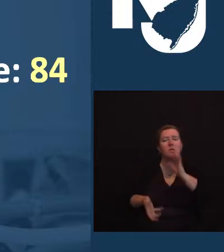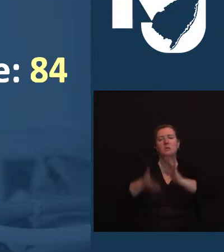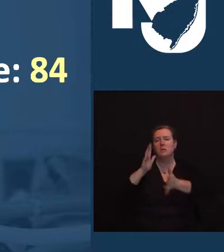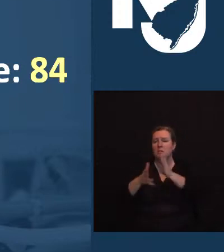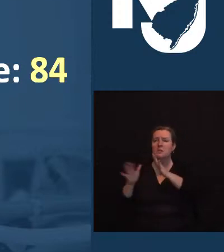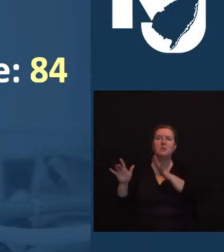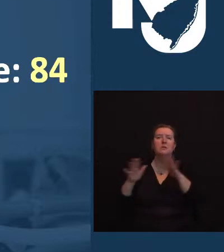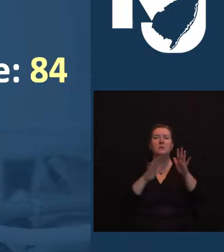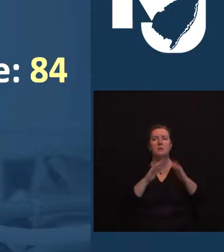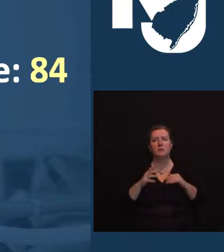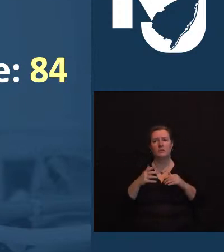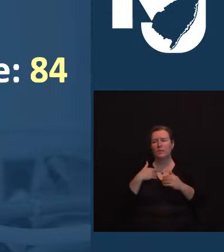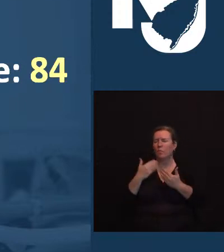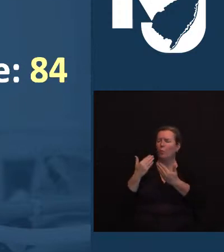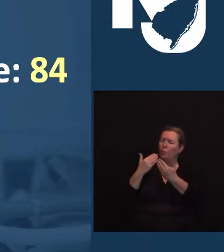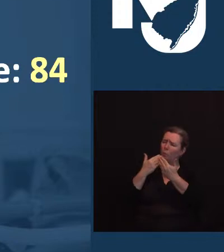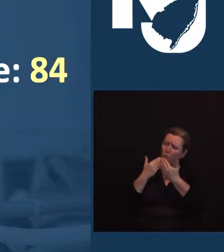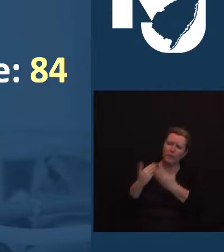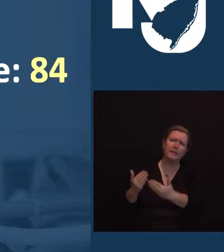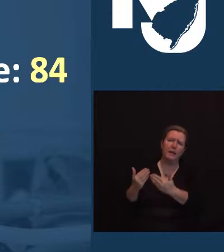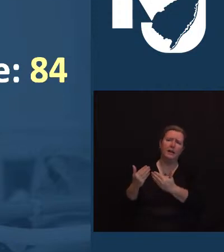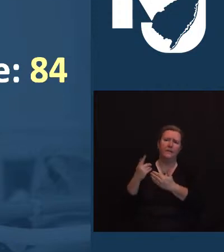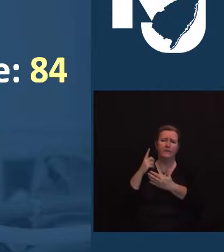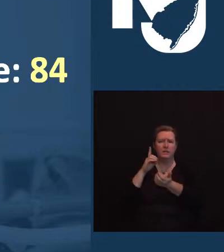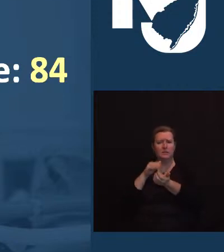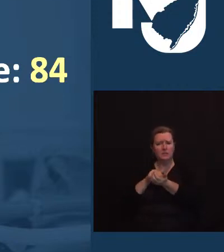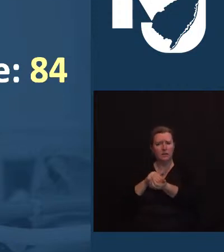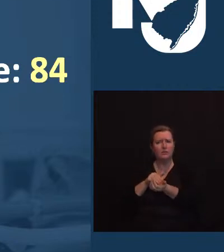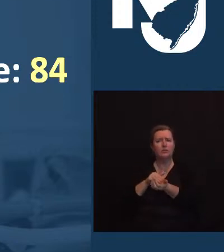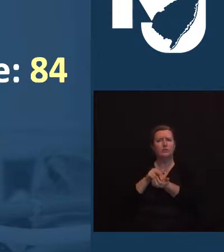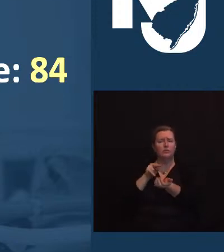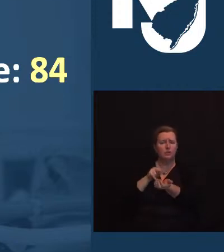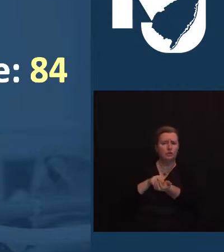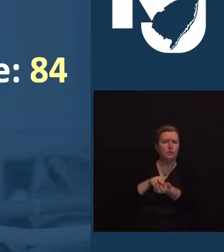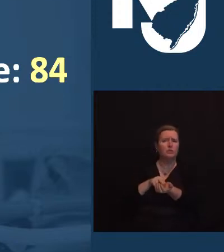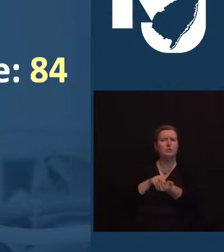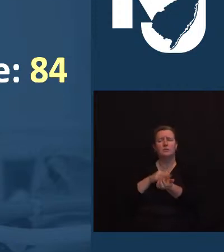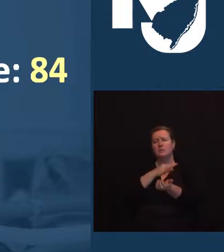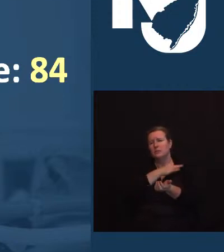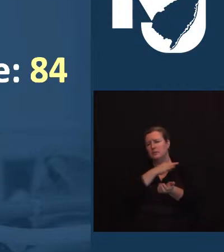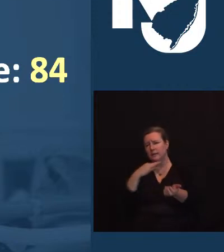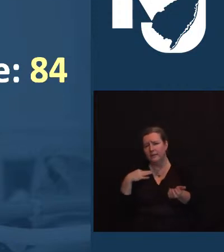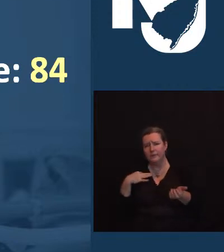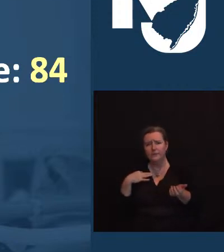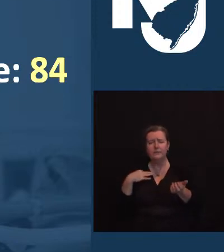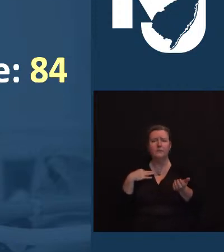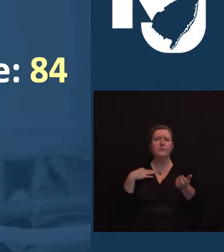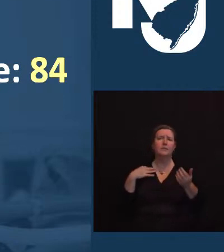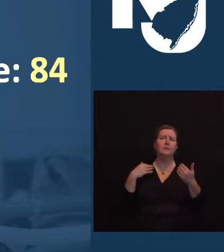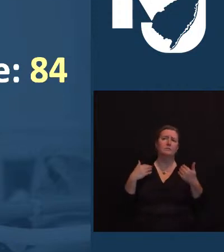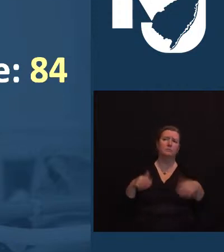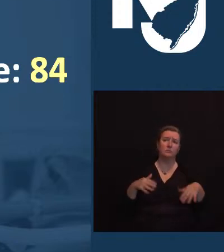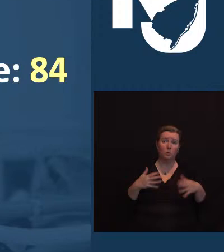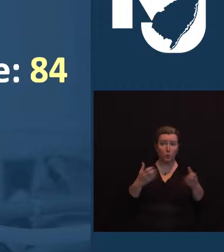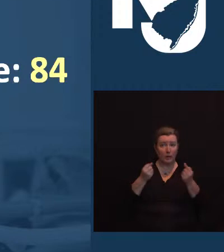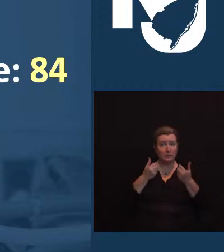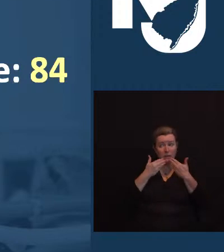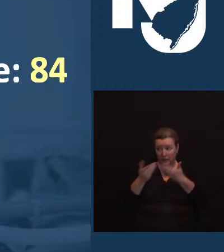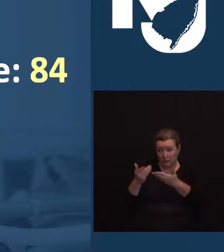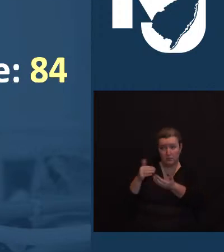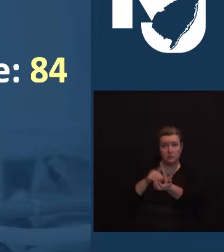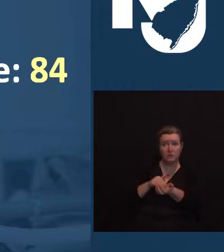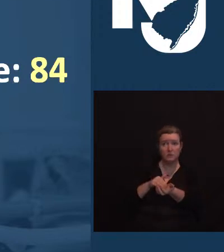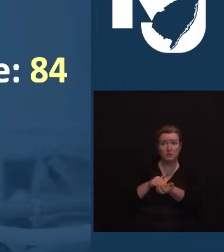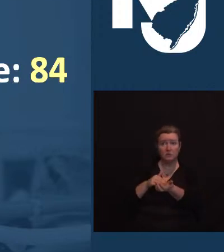thank them enough for their tremendous service. But if you really want to thank them, go out and get vaccinated, wear a mask, and keep out of the hospital to